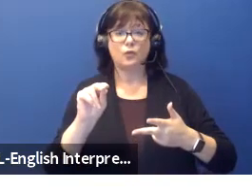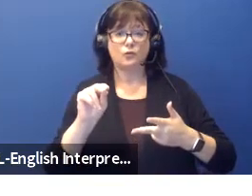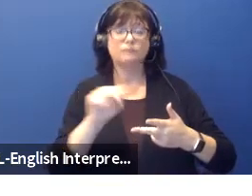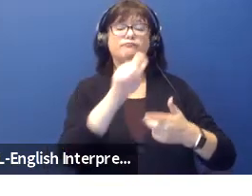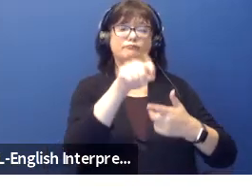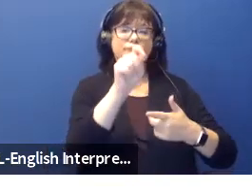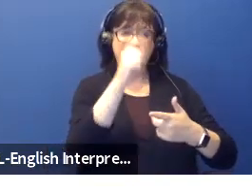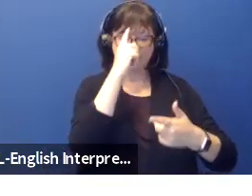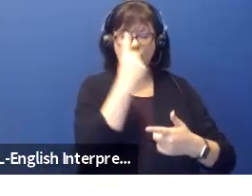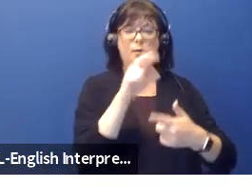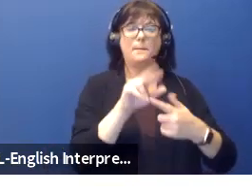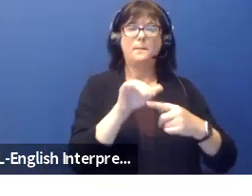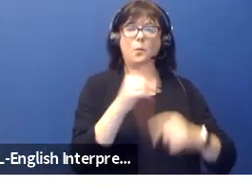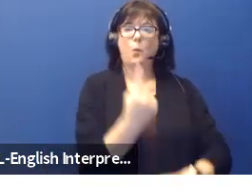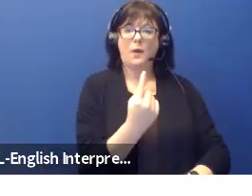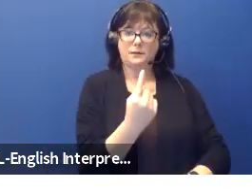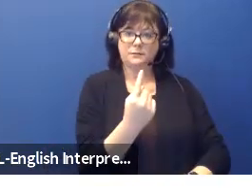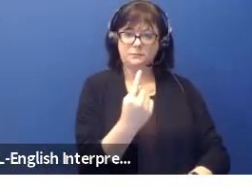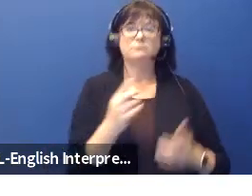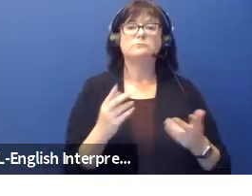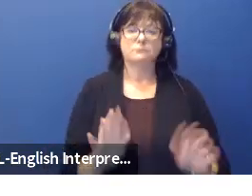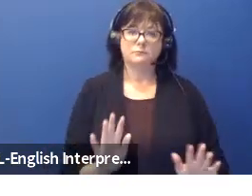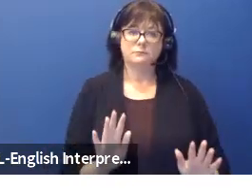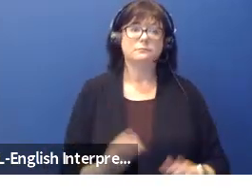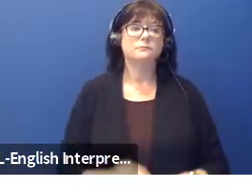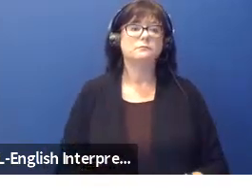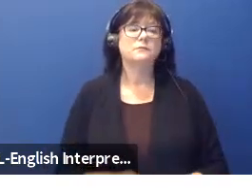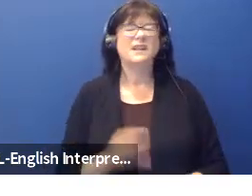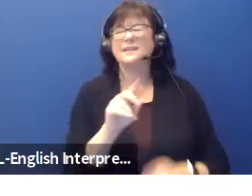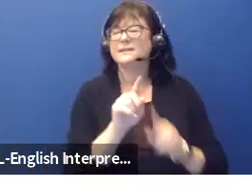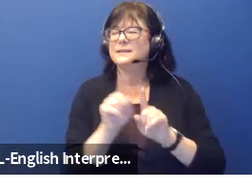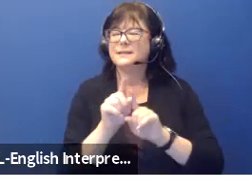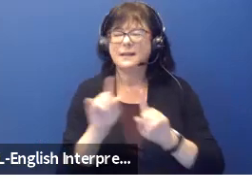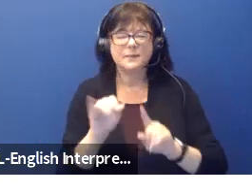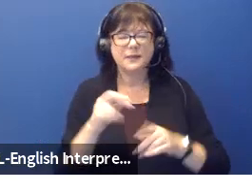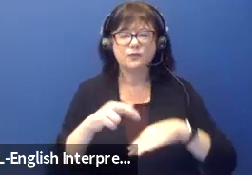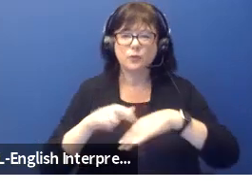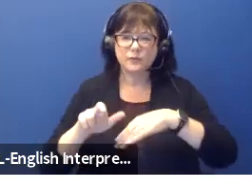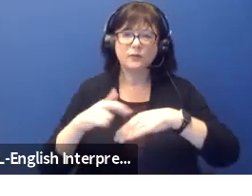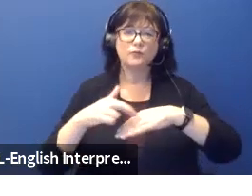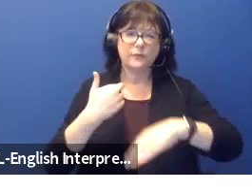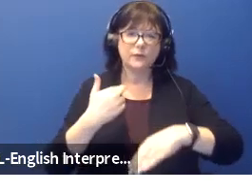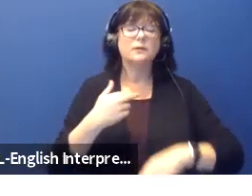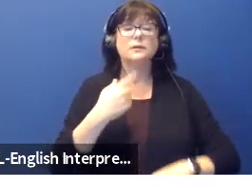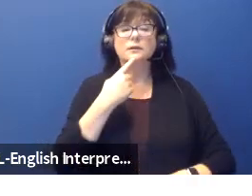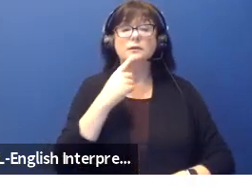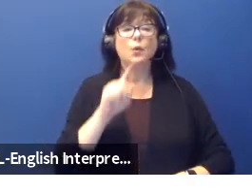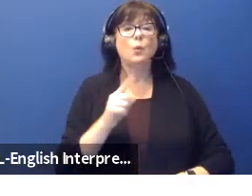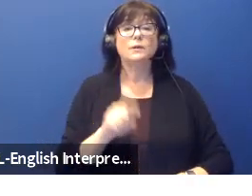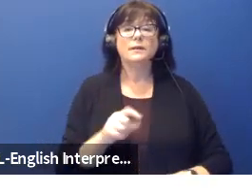And again, kind of like the referrals, even though only 1 is required to get credit toward this